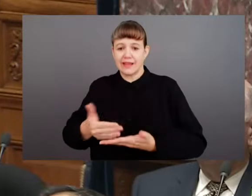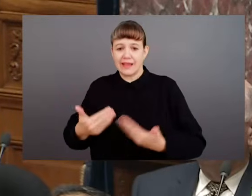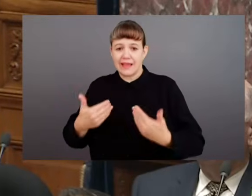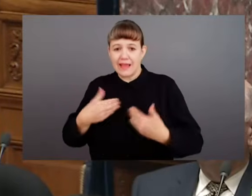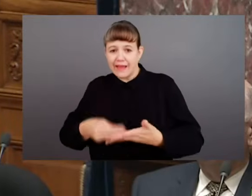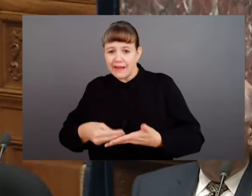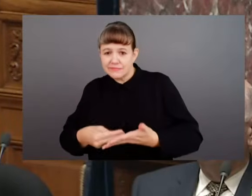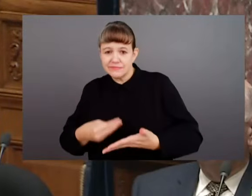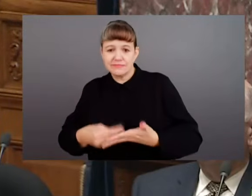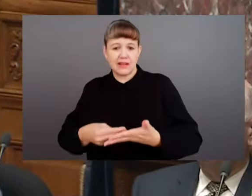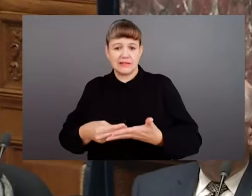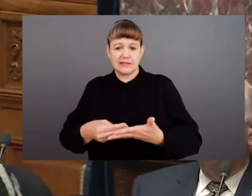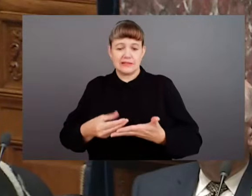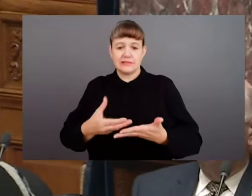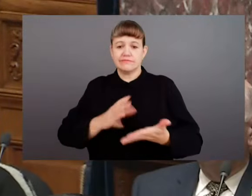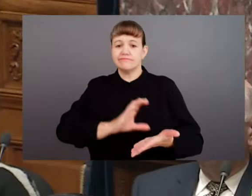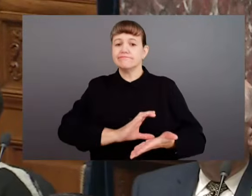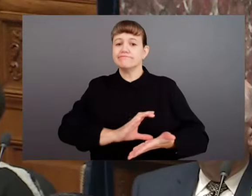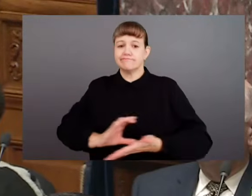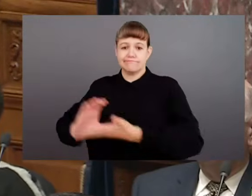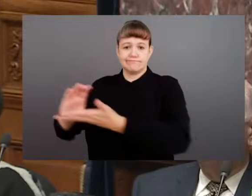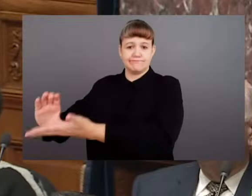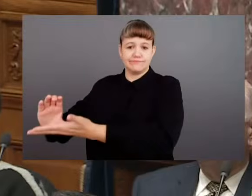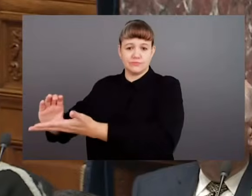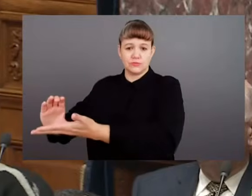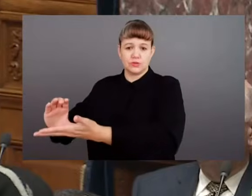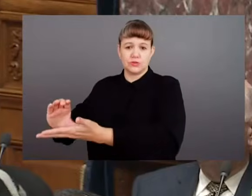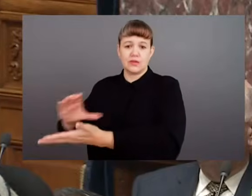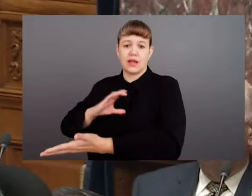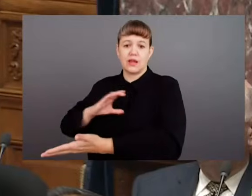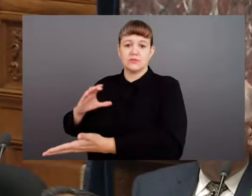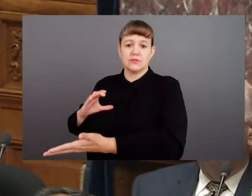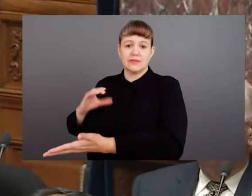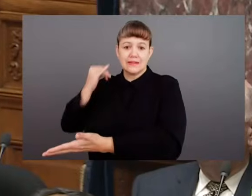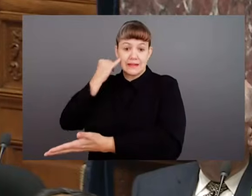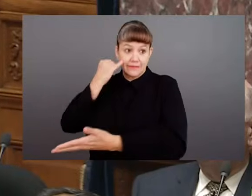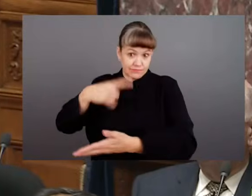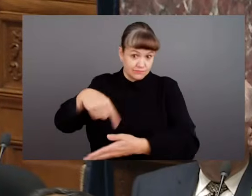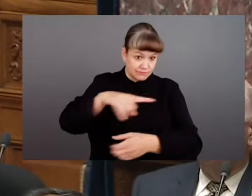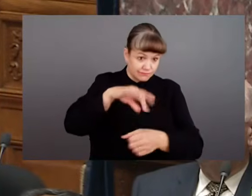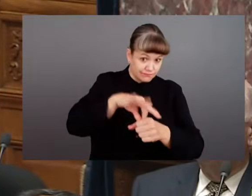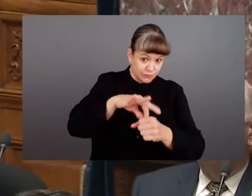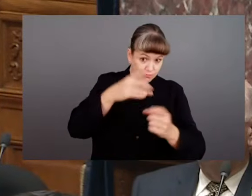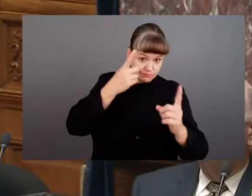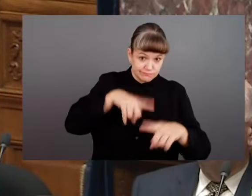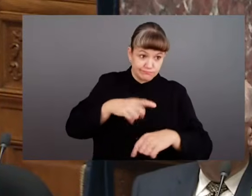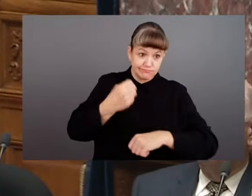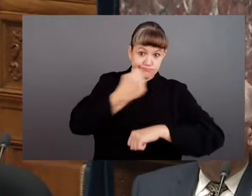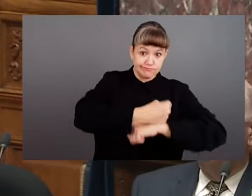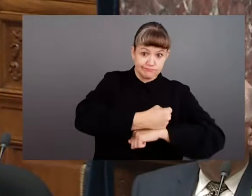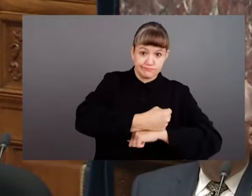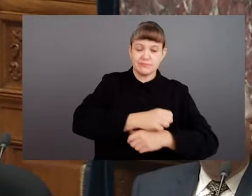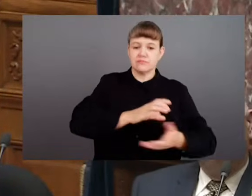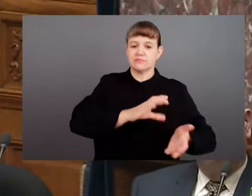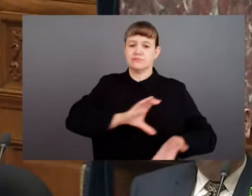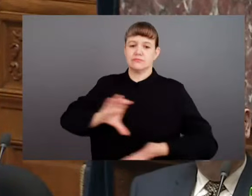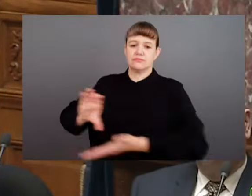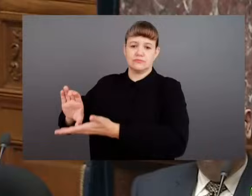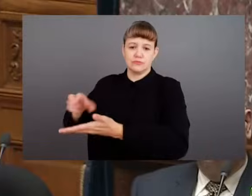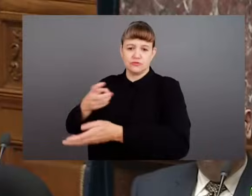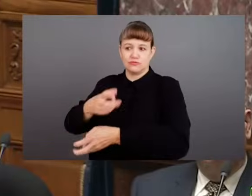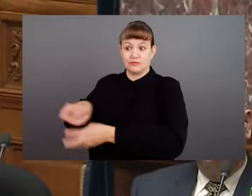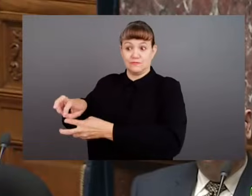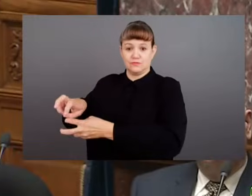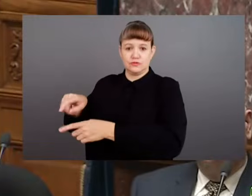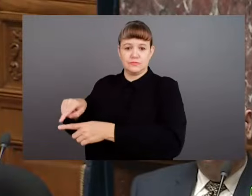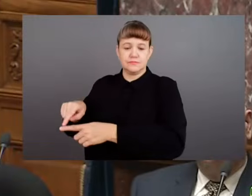the Vancouver Park Board is dissolved by Vancouver Council. This governance transfer would give Vancouver Council jurisdiction over all areas